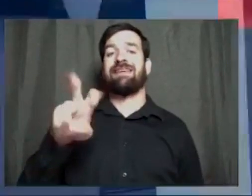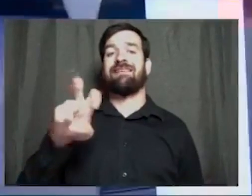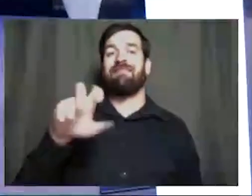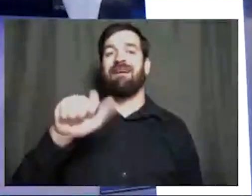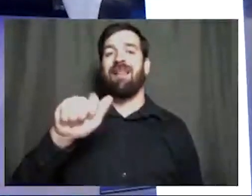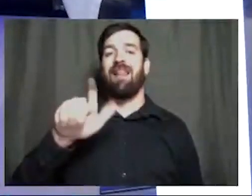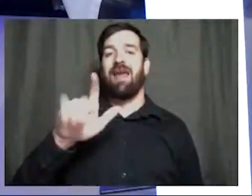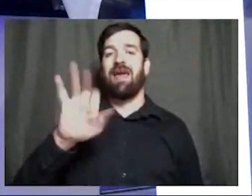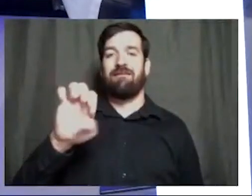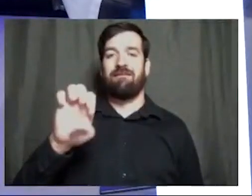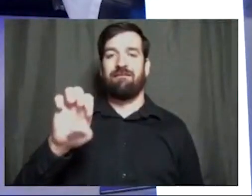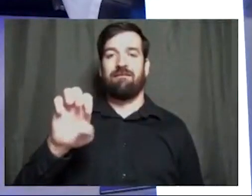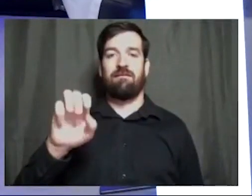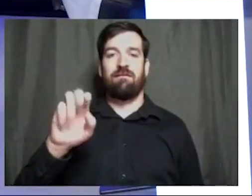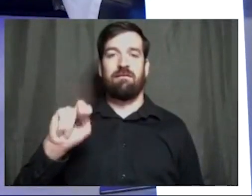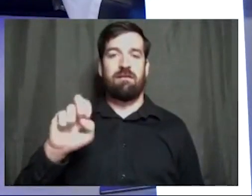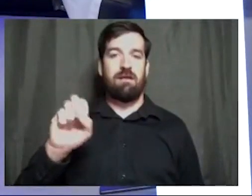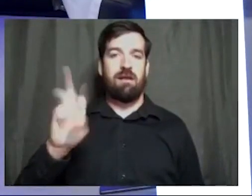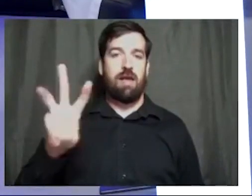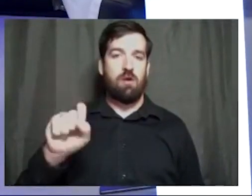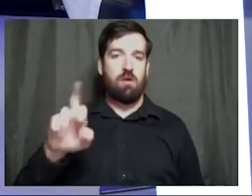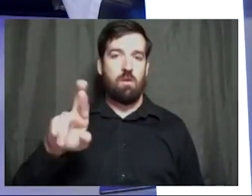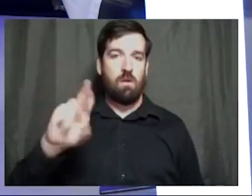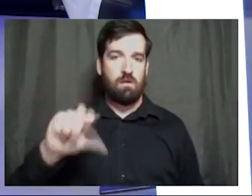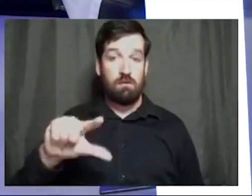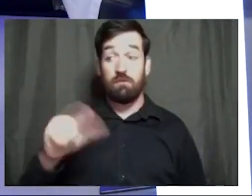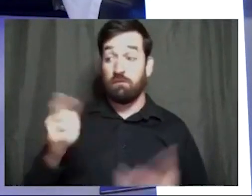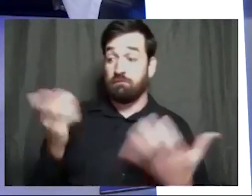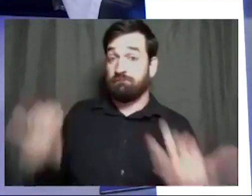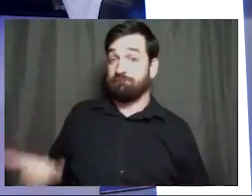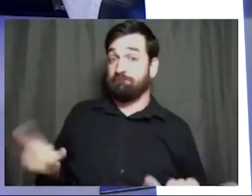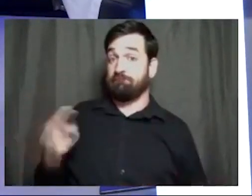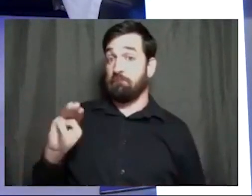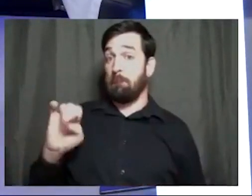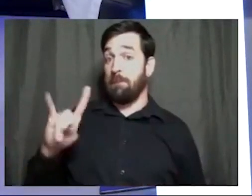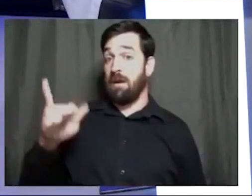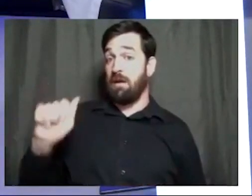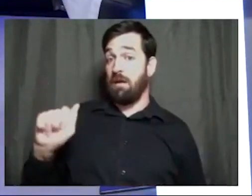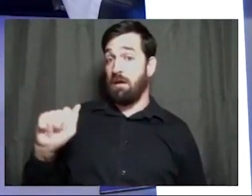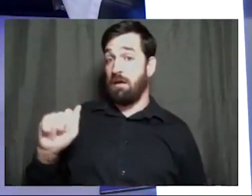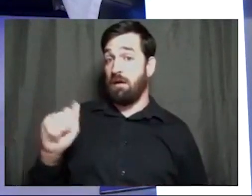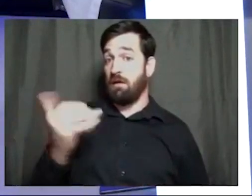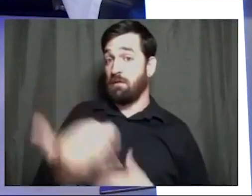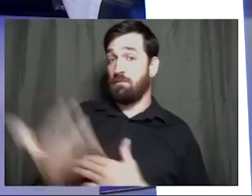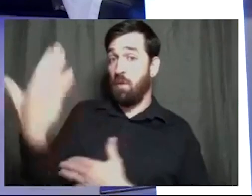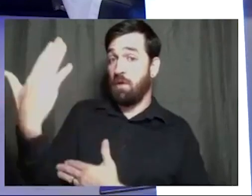savealifenow.org. Okay, let's get to our reporter questions. Do we have any on the line this morning?